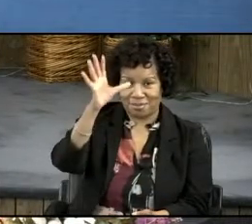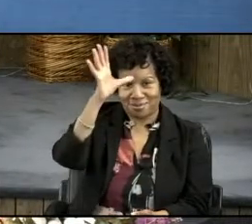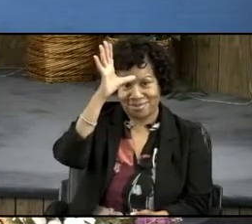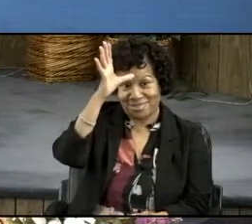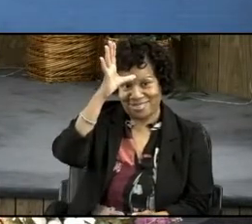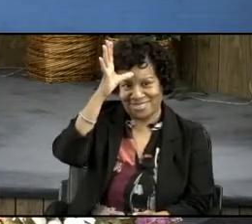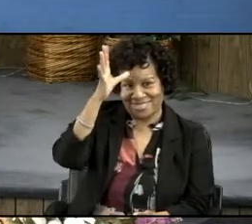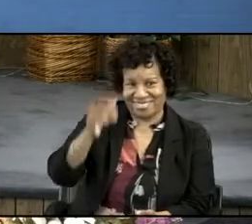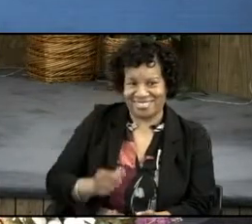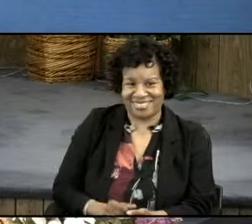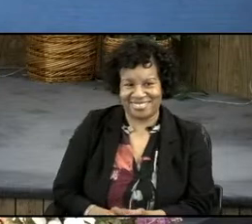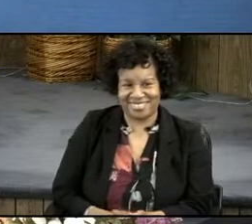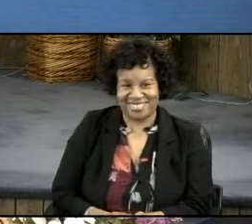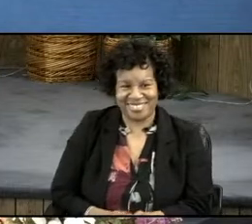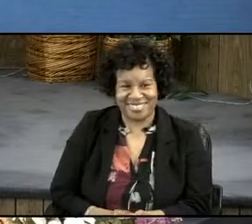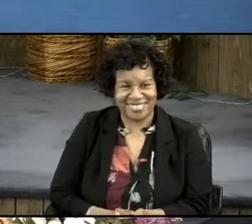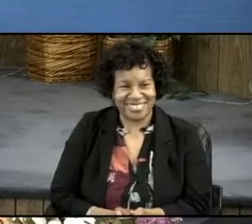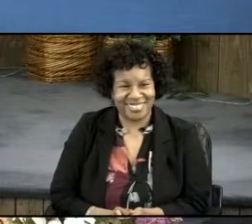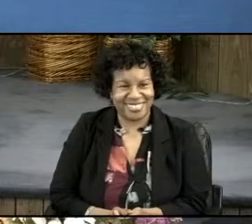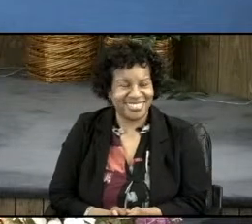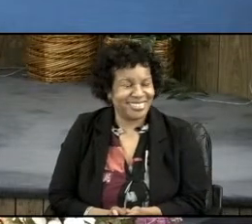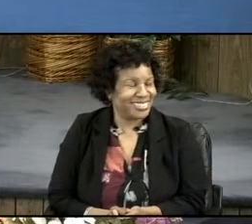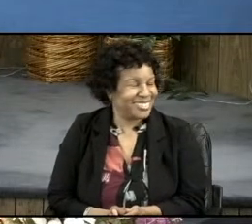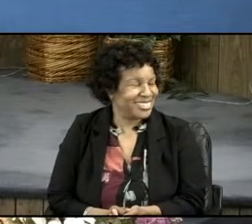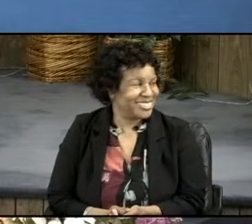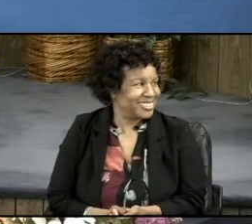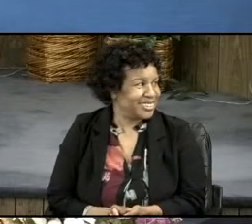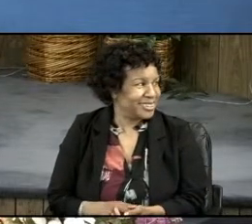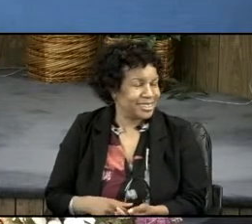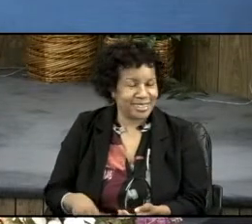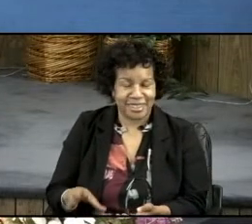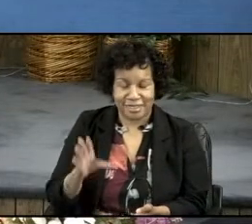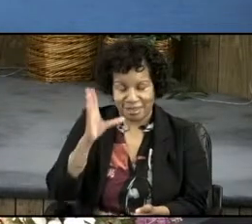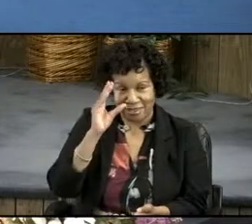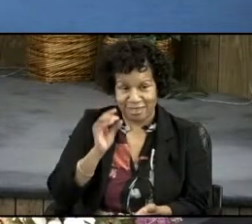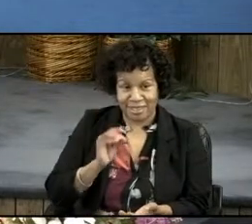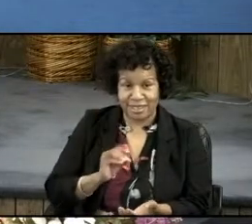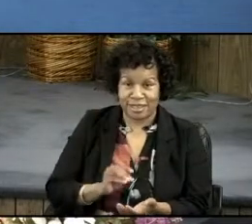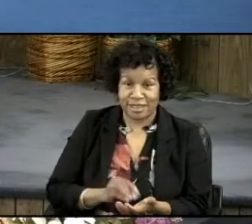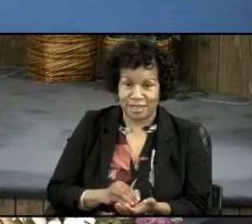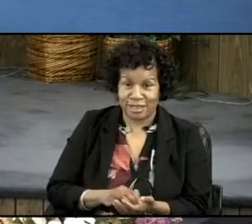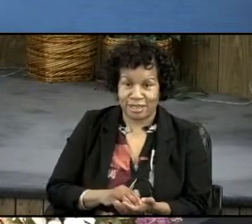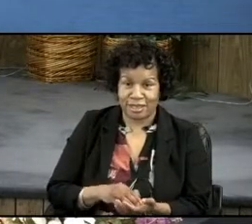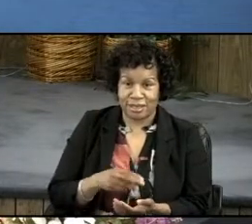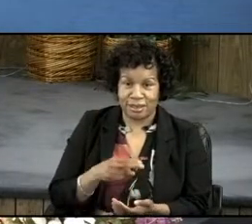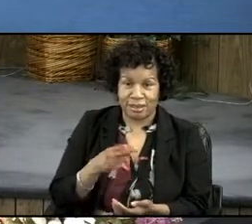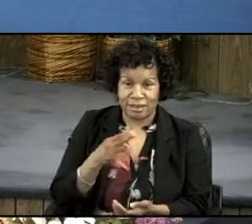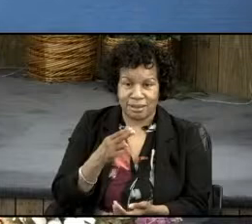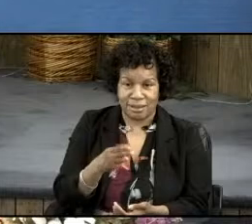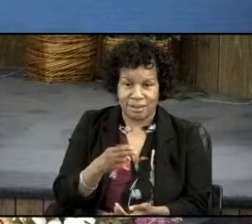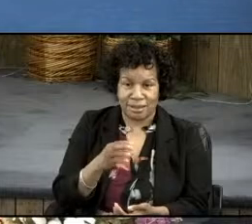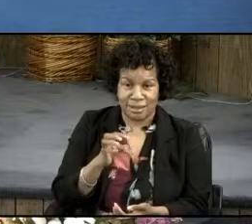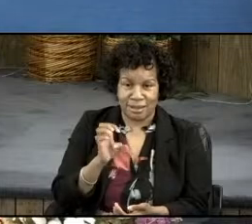my theological exploits, I've learned that Hebrews lie when they're scared.